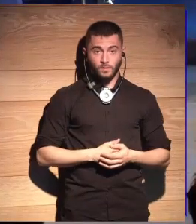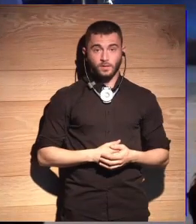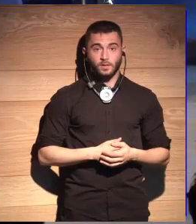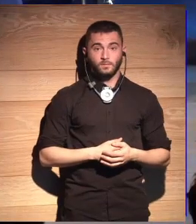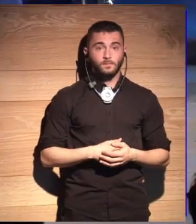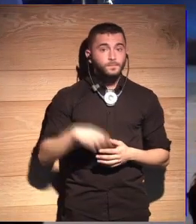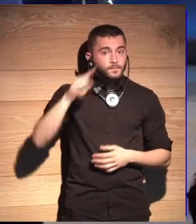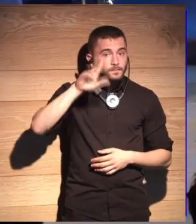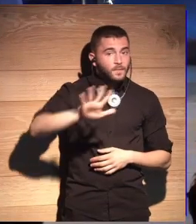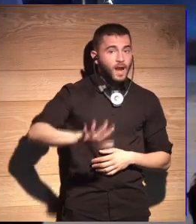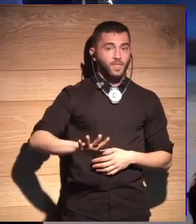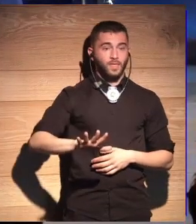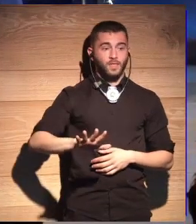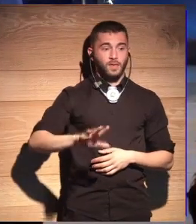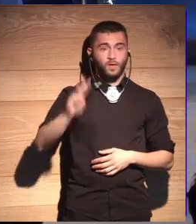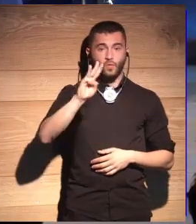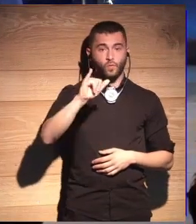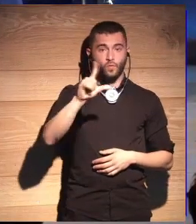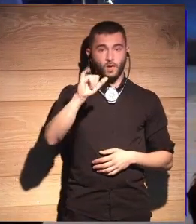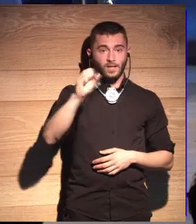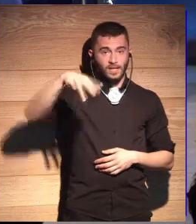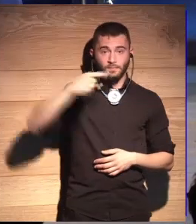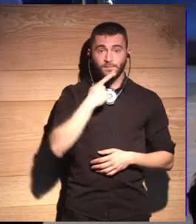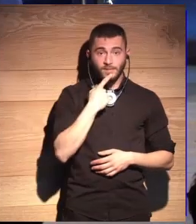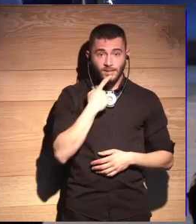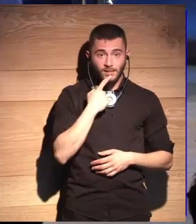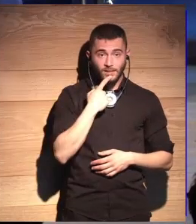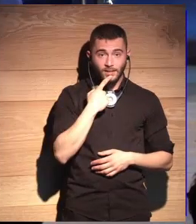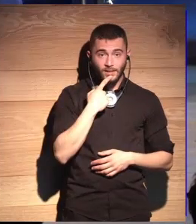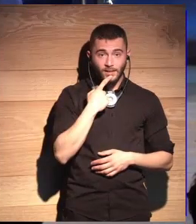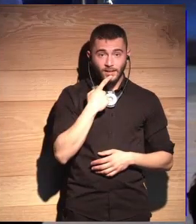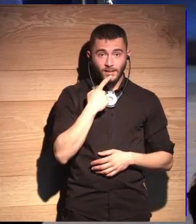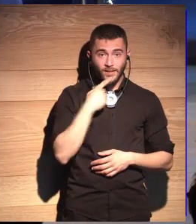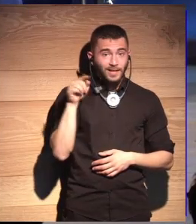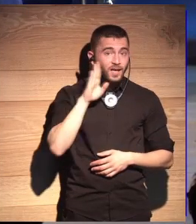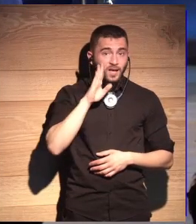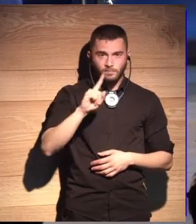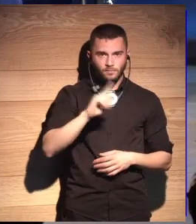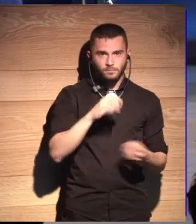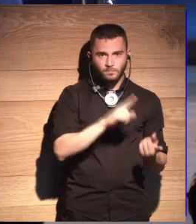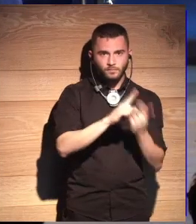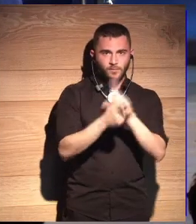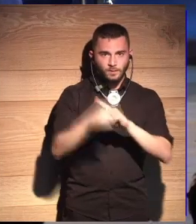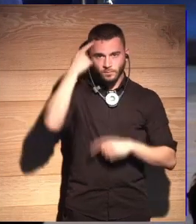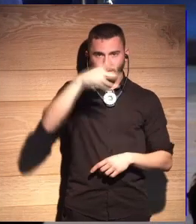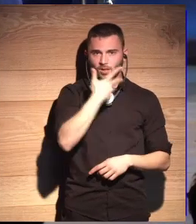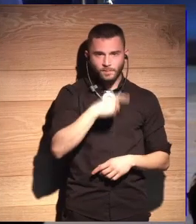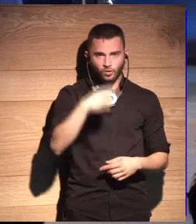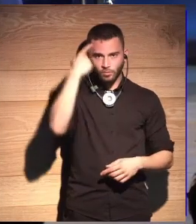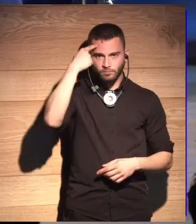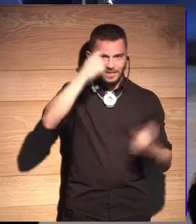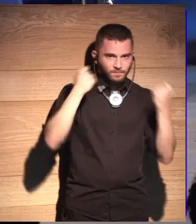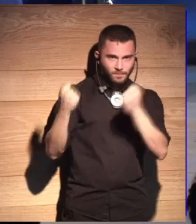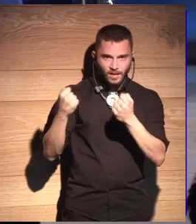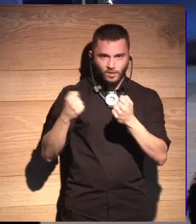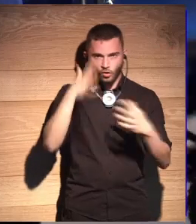foundations are very shaky right now. So what he says in his book is that instead we are replacing them, for that